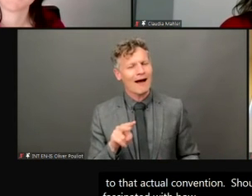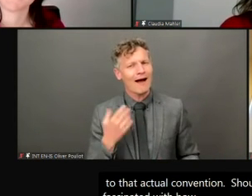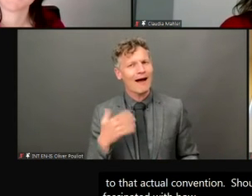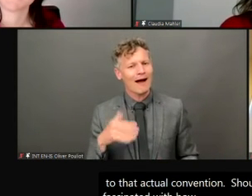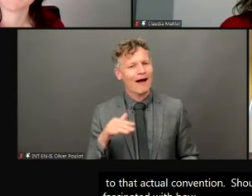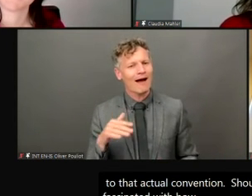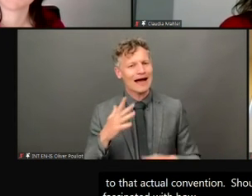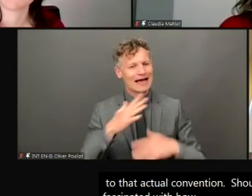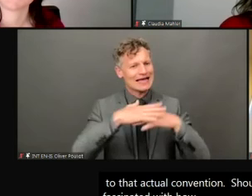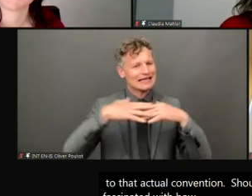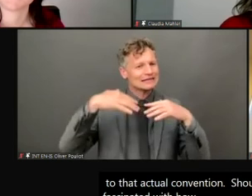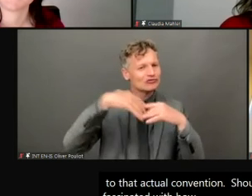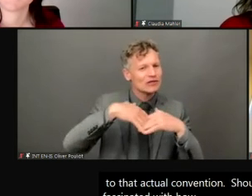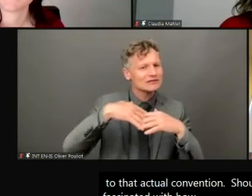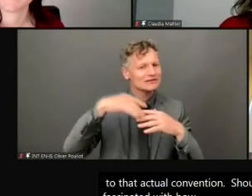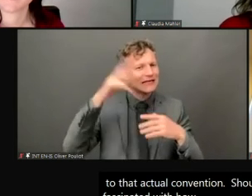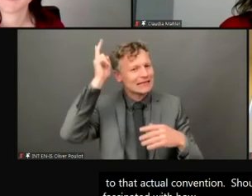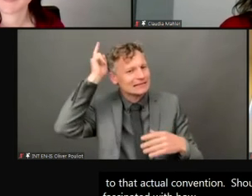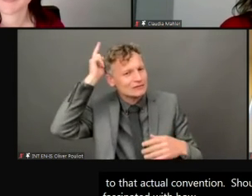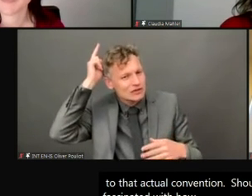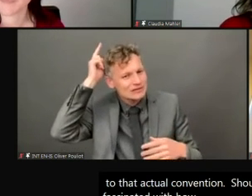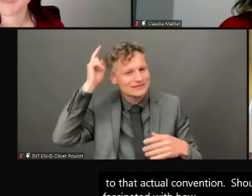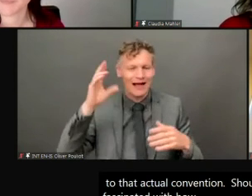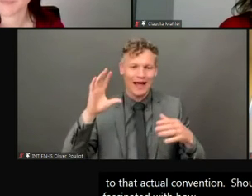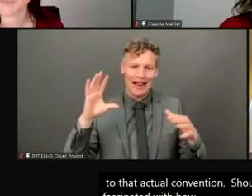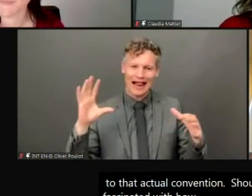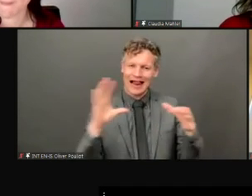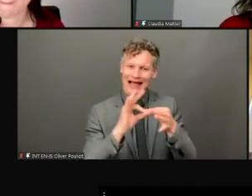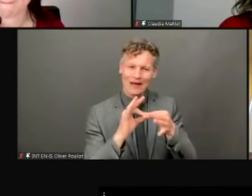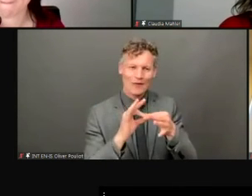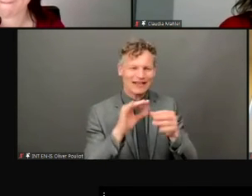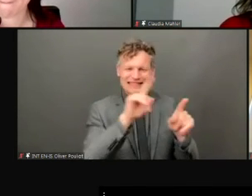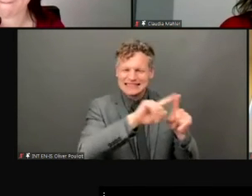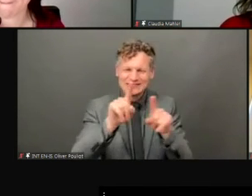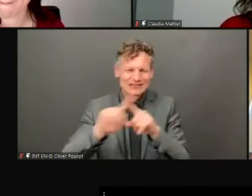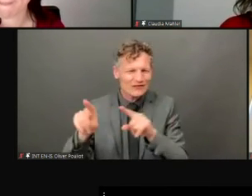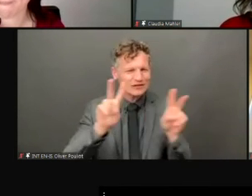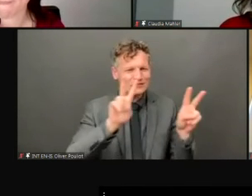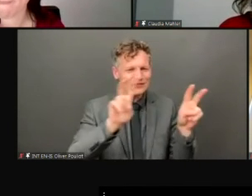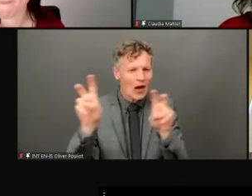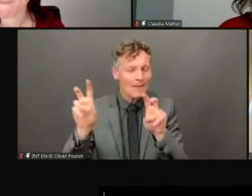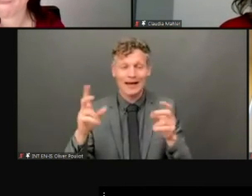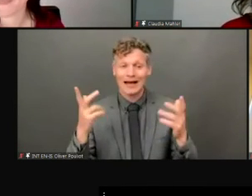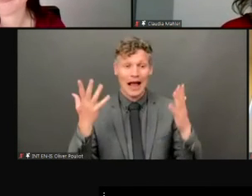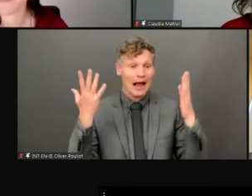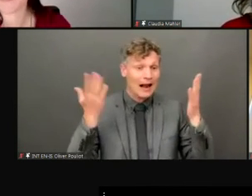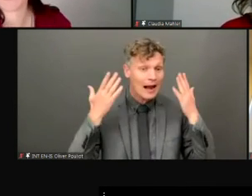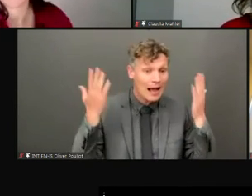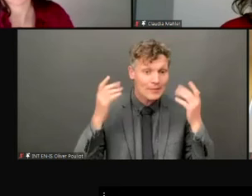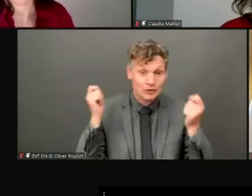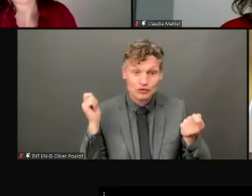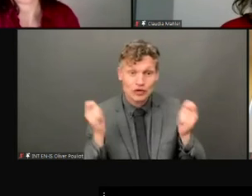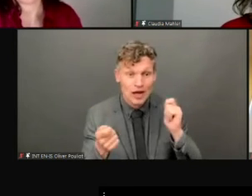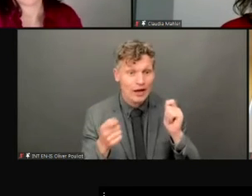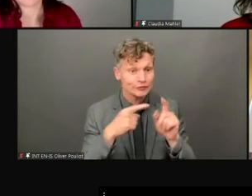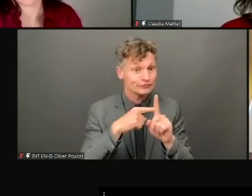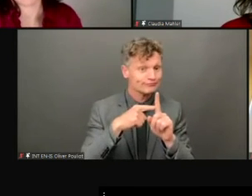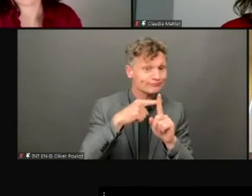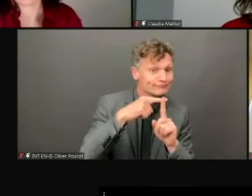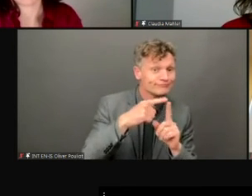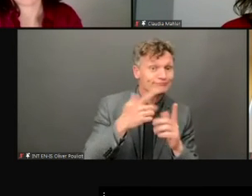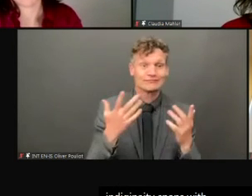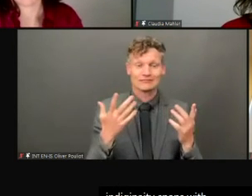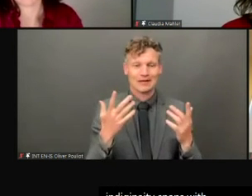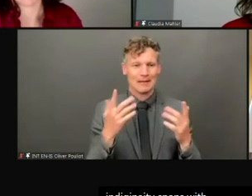other issues like climate change, and with the whole general issue of how you receive general universal